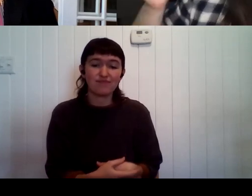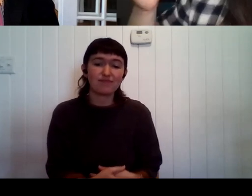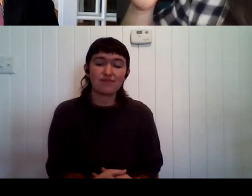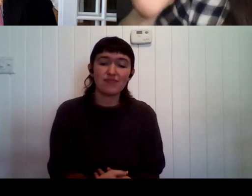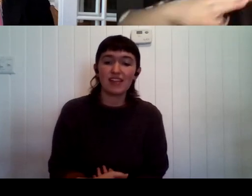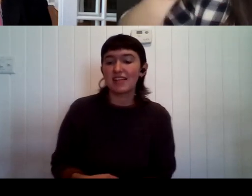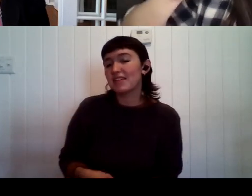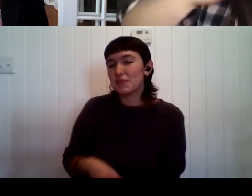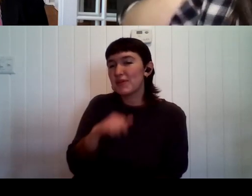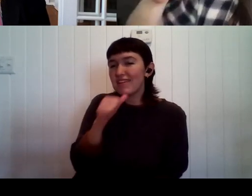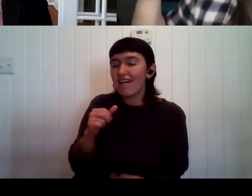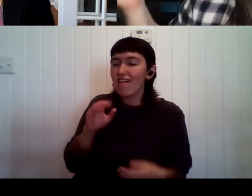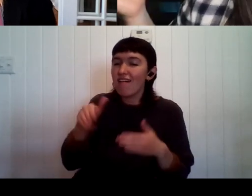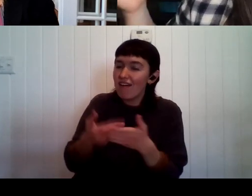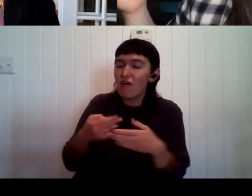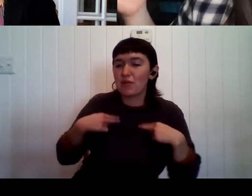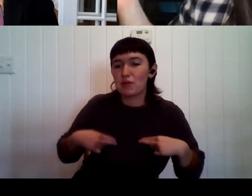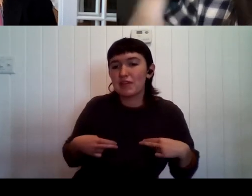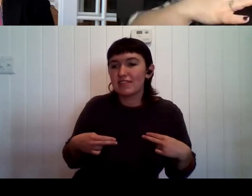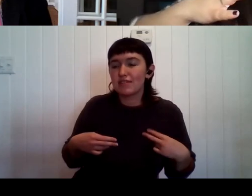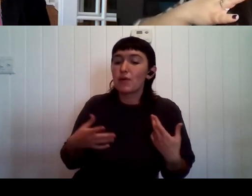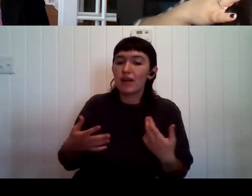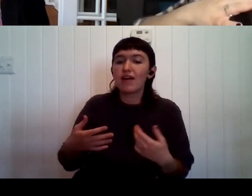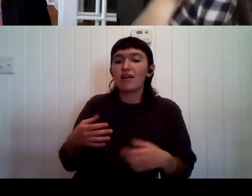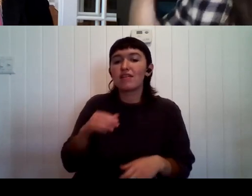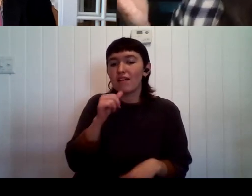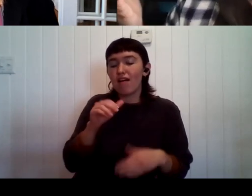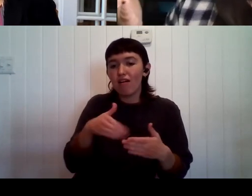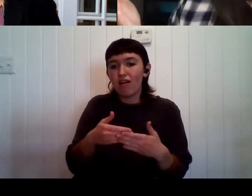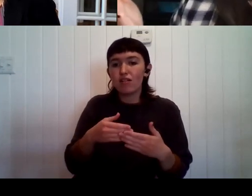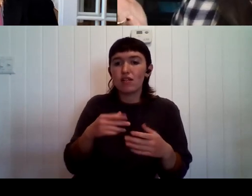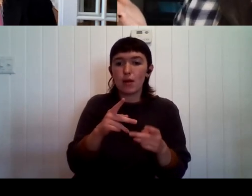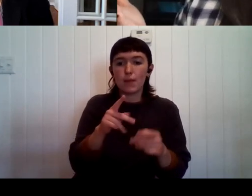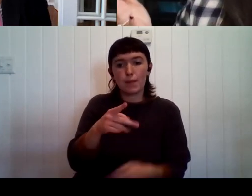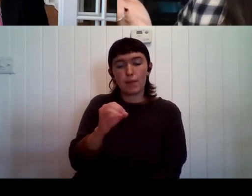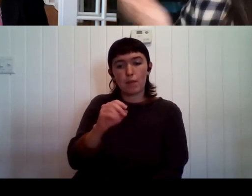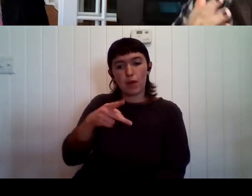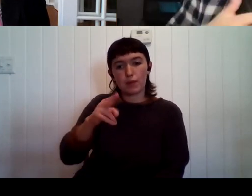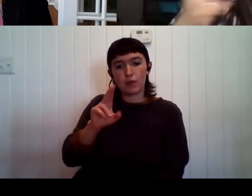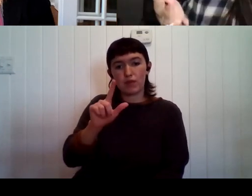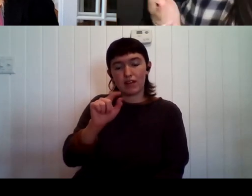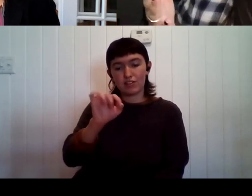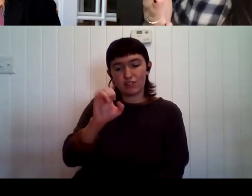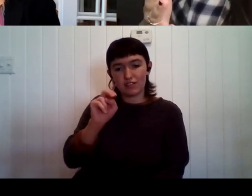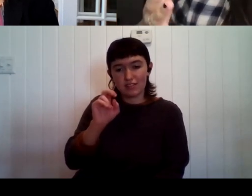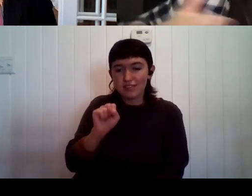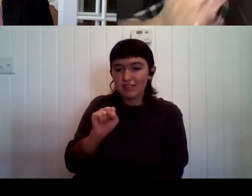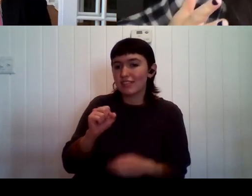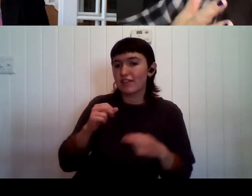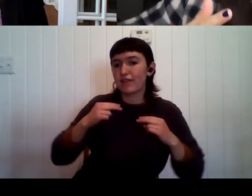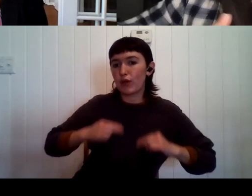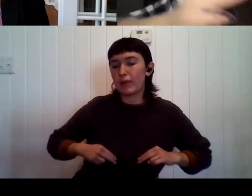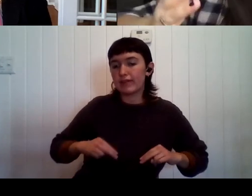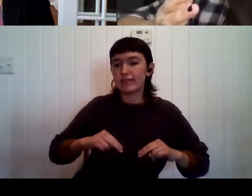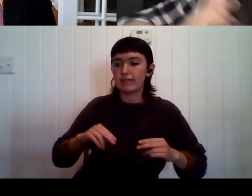it's not all humans, like all populations of humans are not equally destructive too. So when we often sometimes